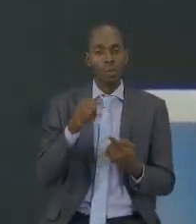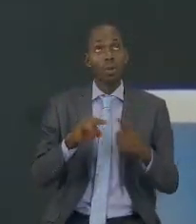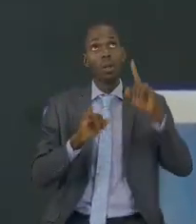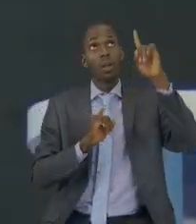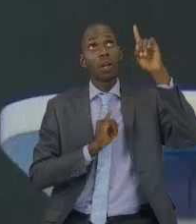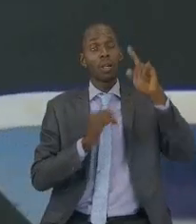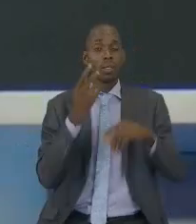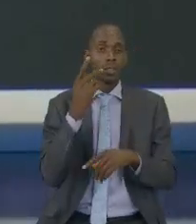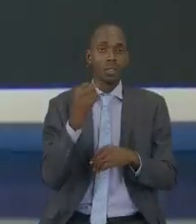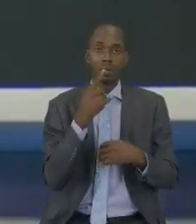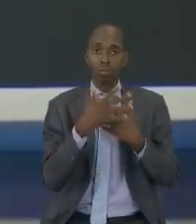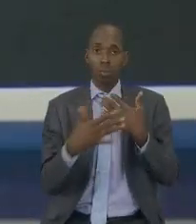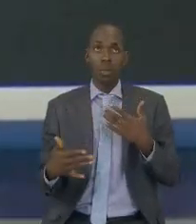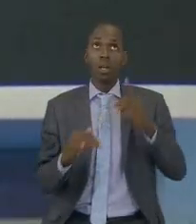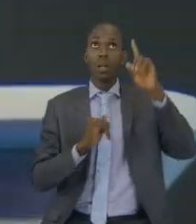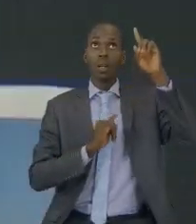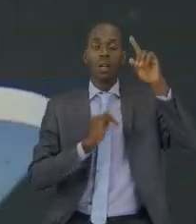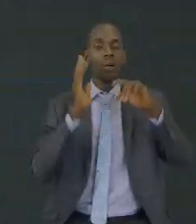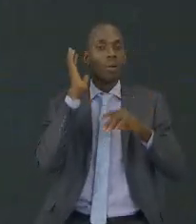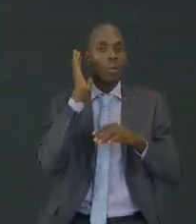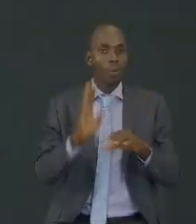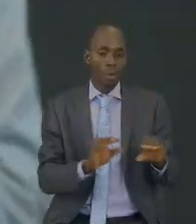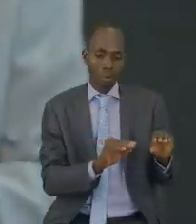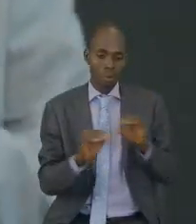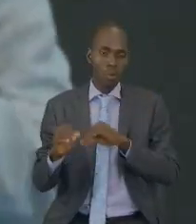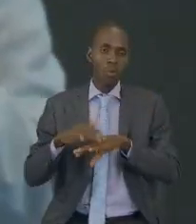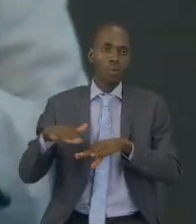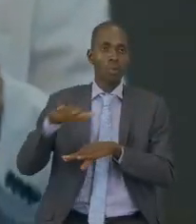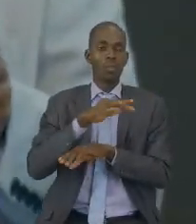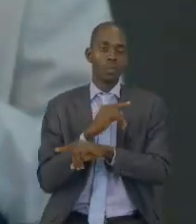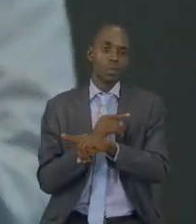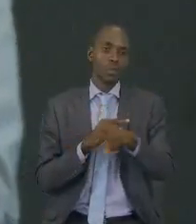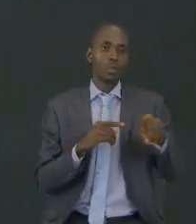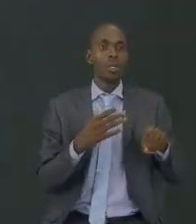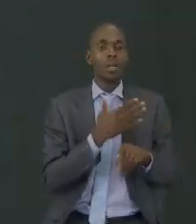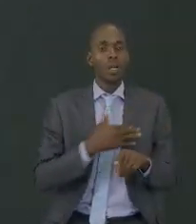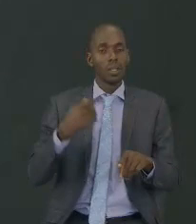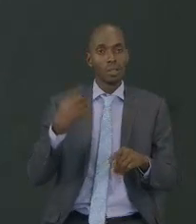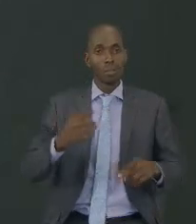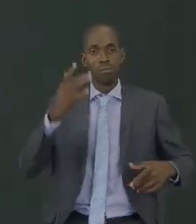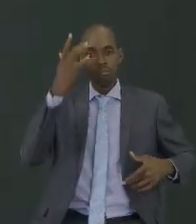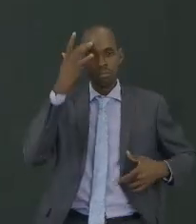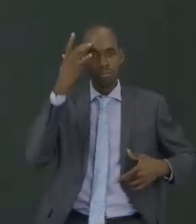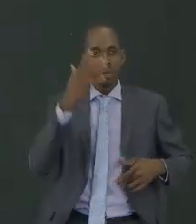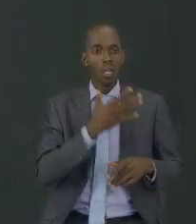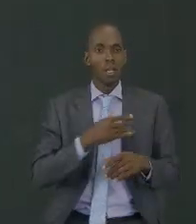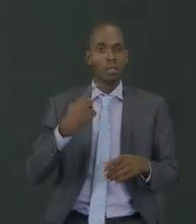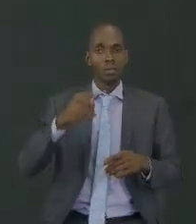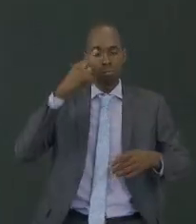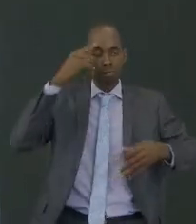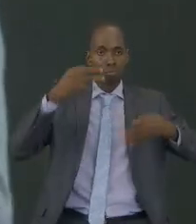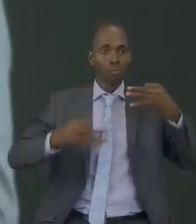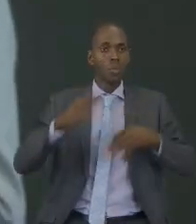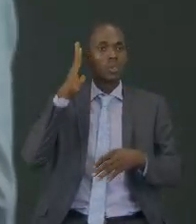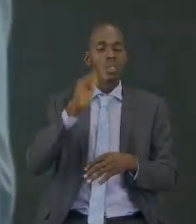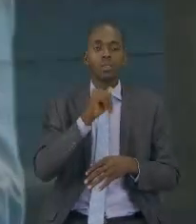blood, I will pass over you, and the plague and the judgment shall not